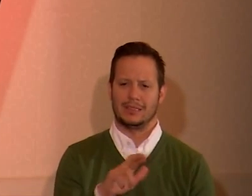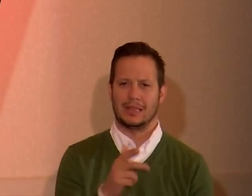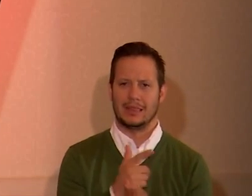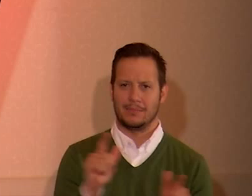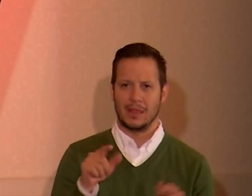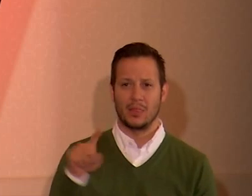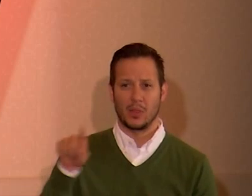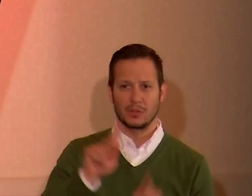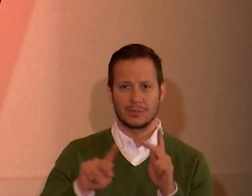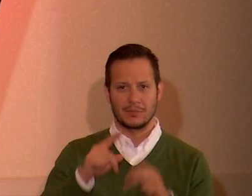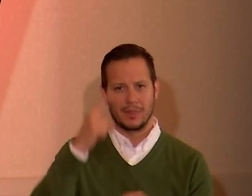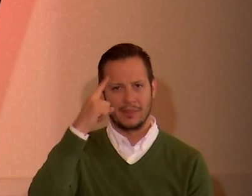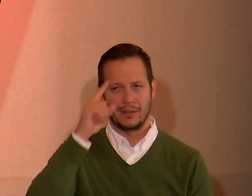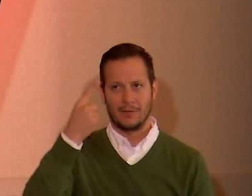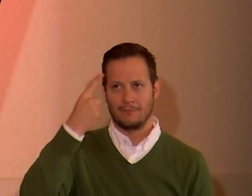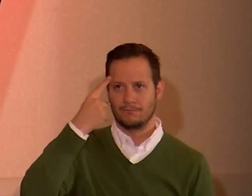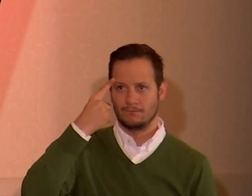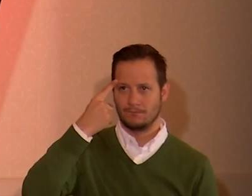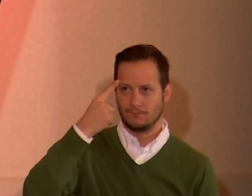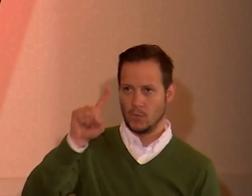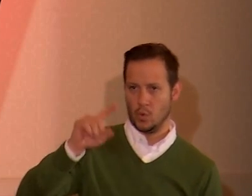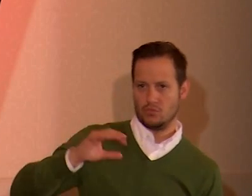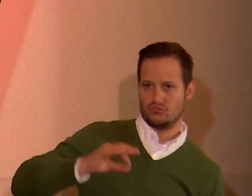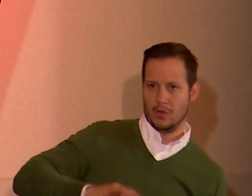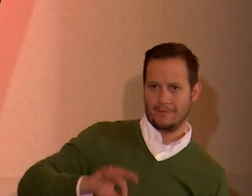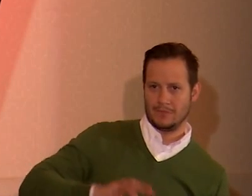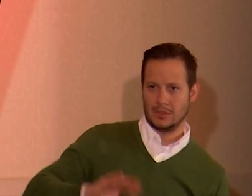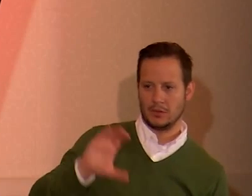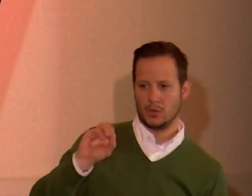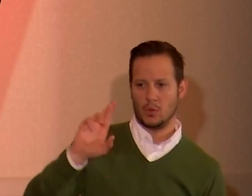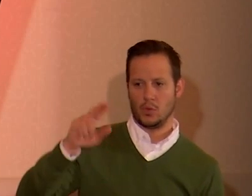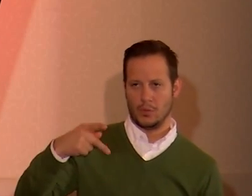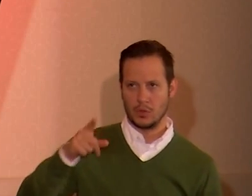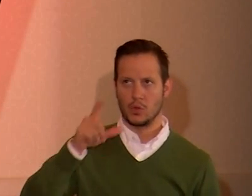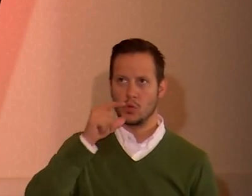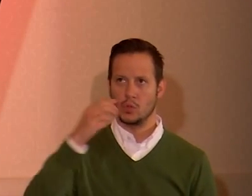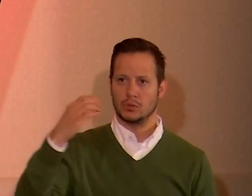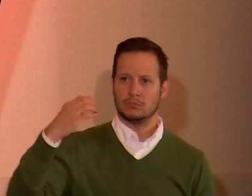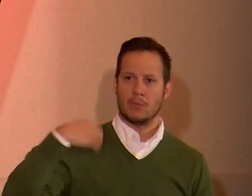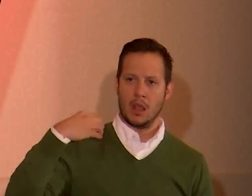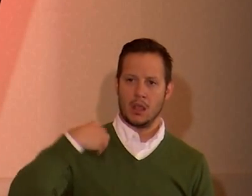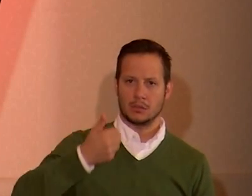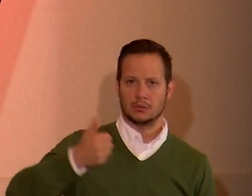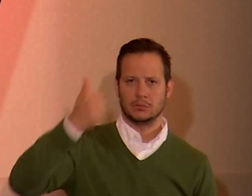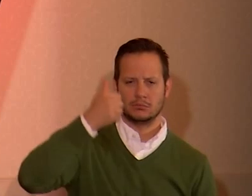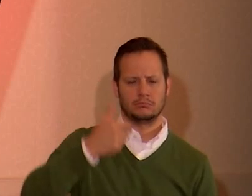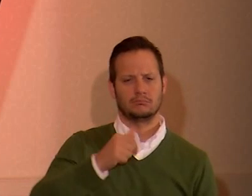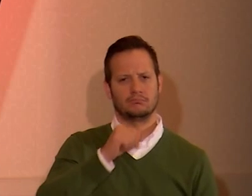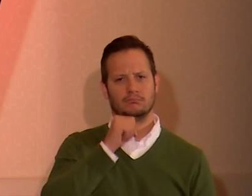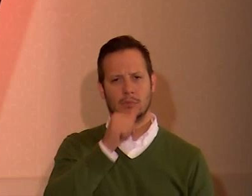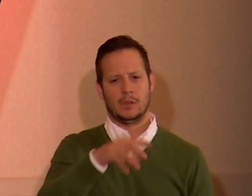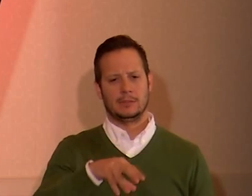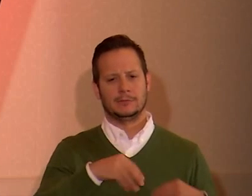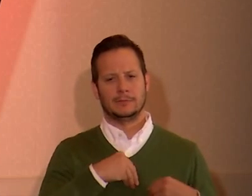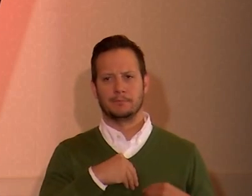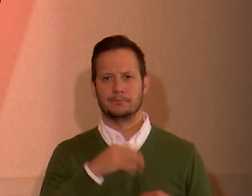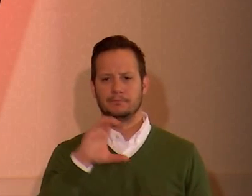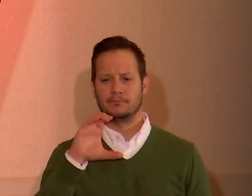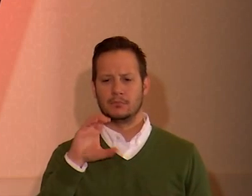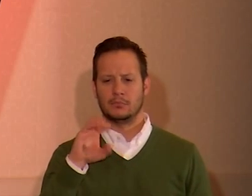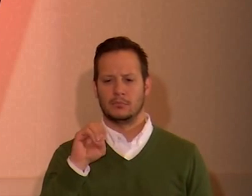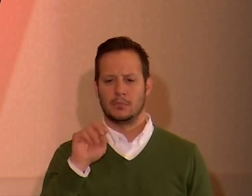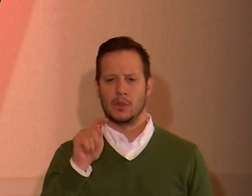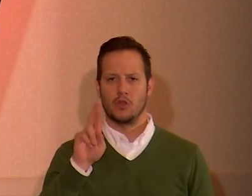even for-profit corporations whose bosses oppose contraceptives can refuse to cover it in their employees'